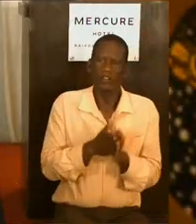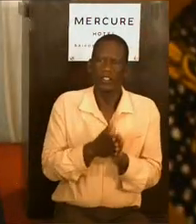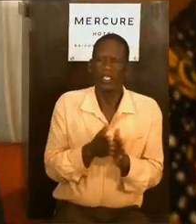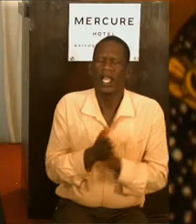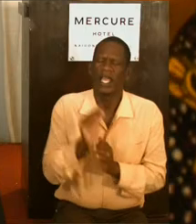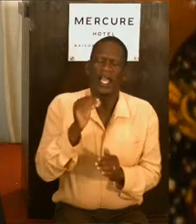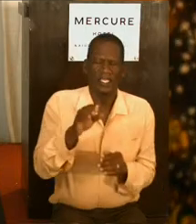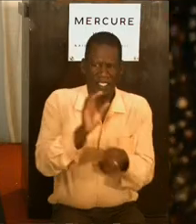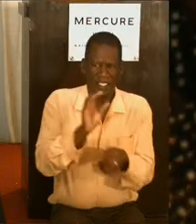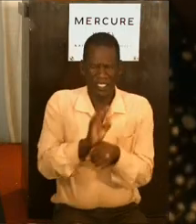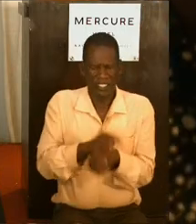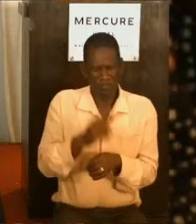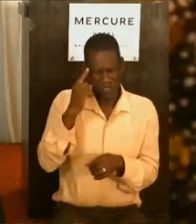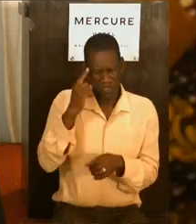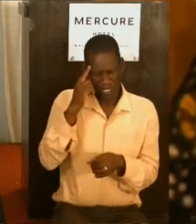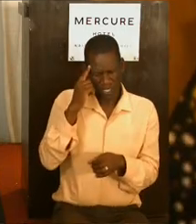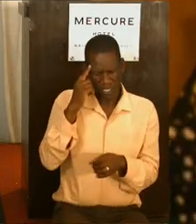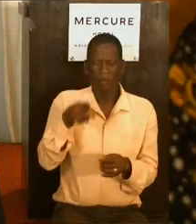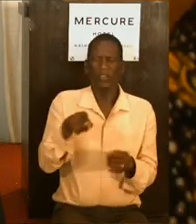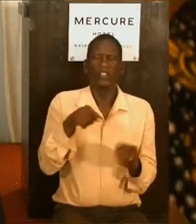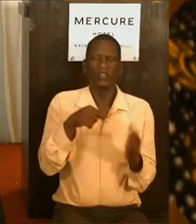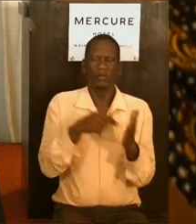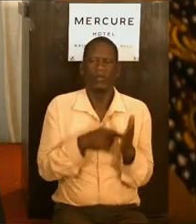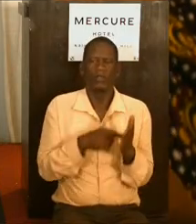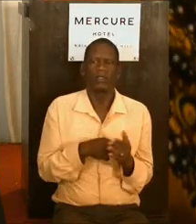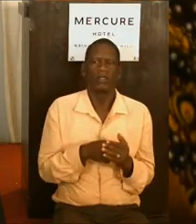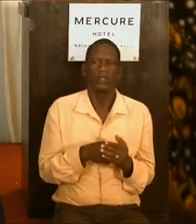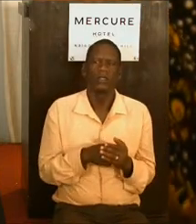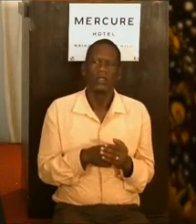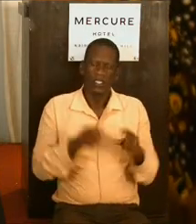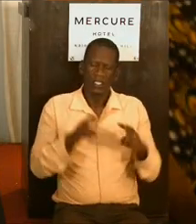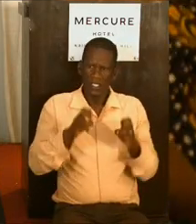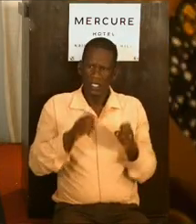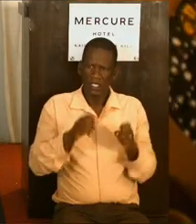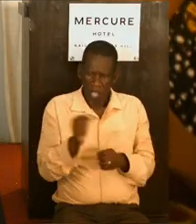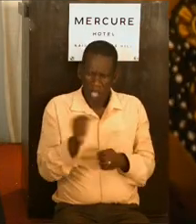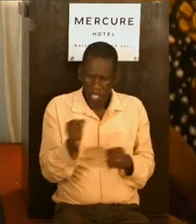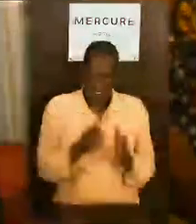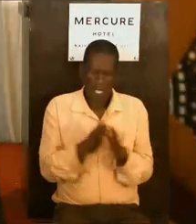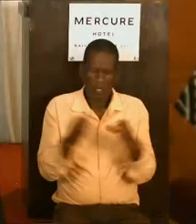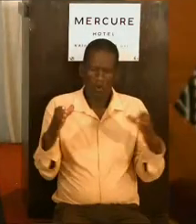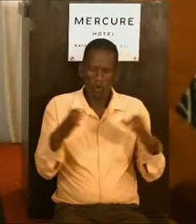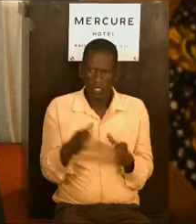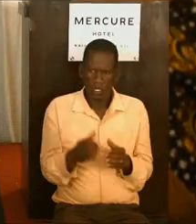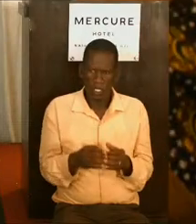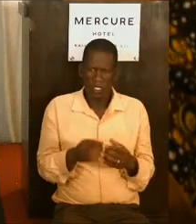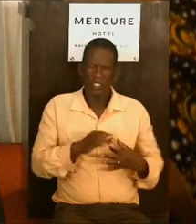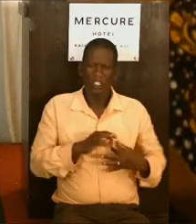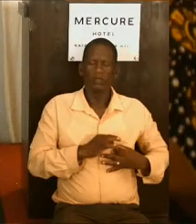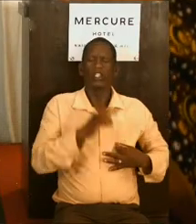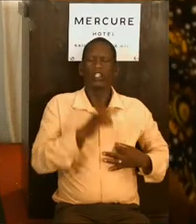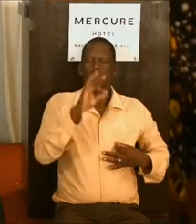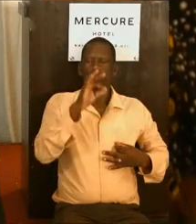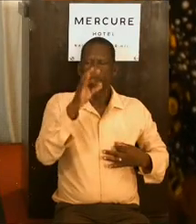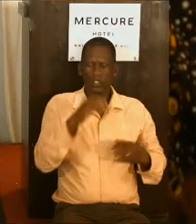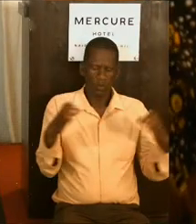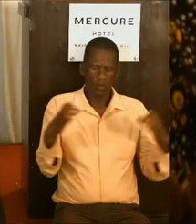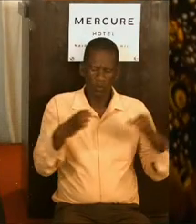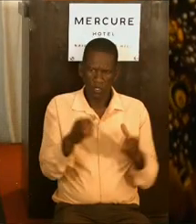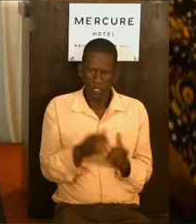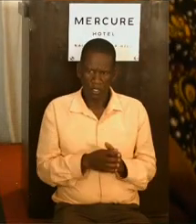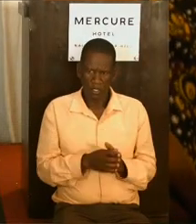as the church reflect on this point look at the Asian communities spiritual communities